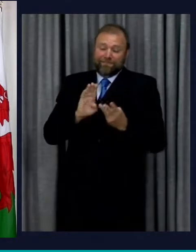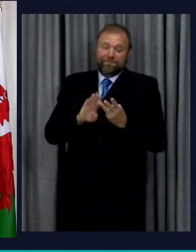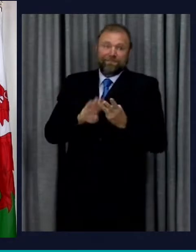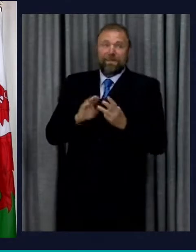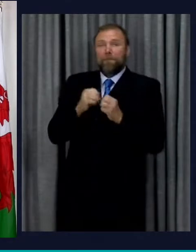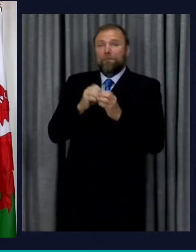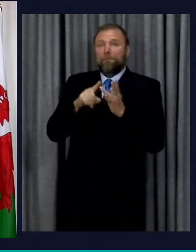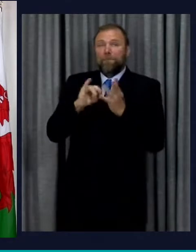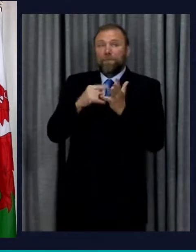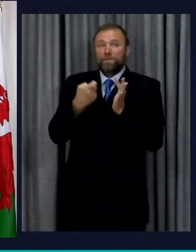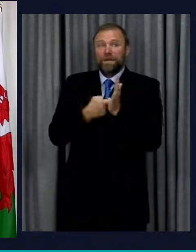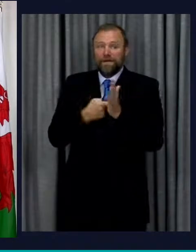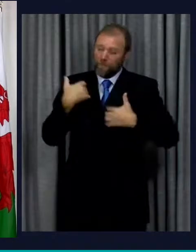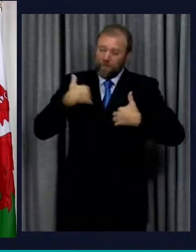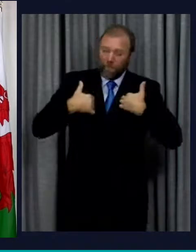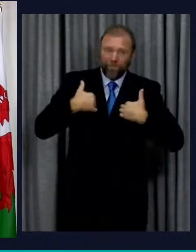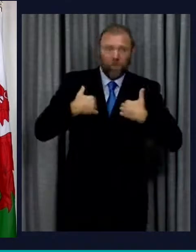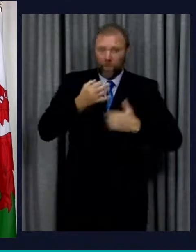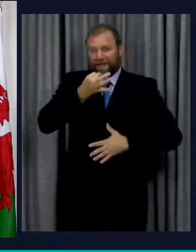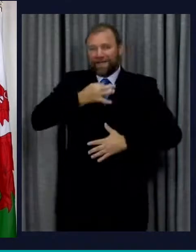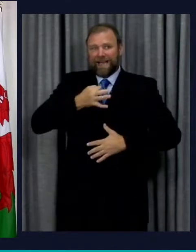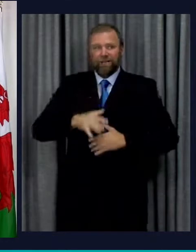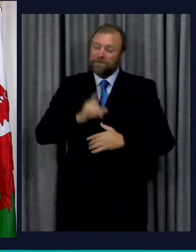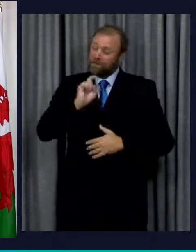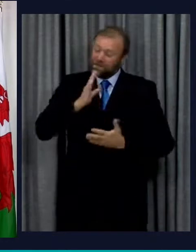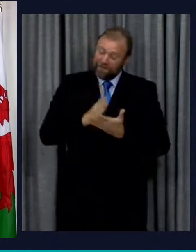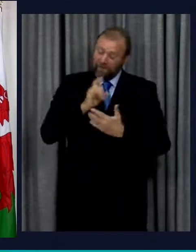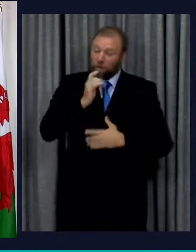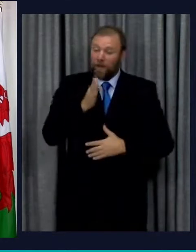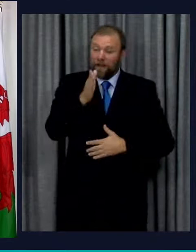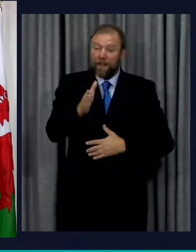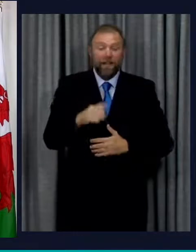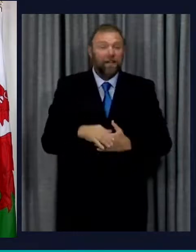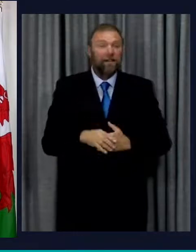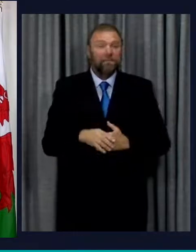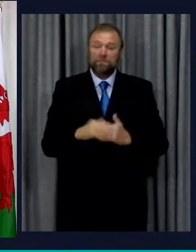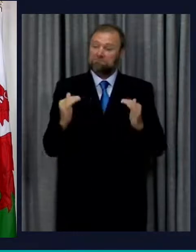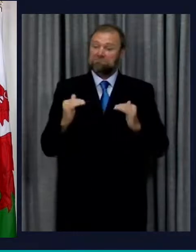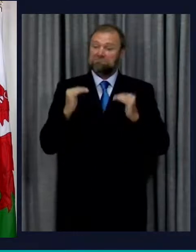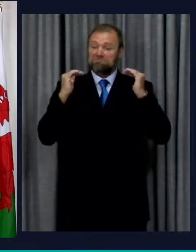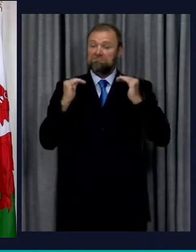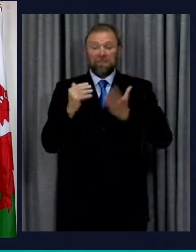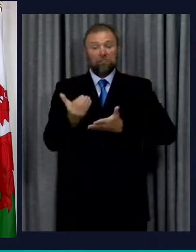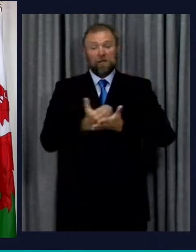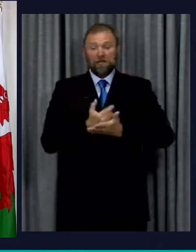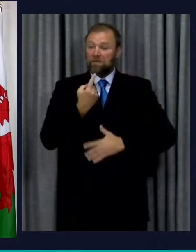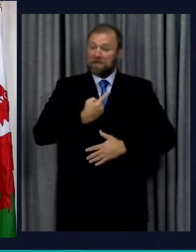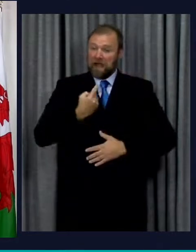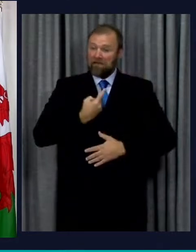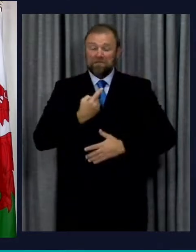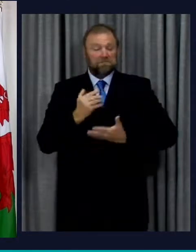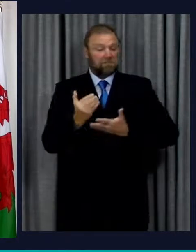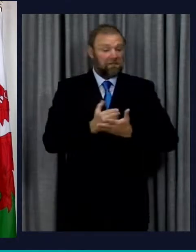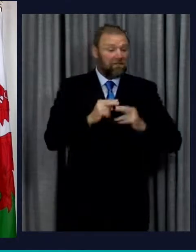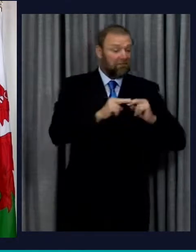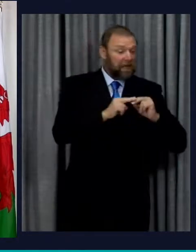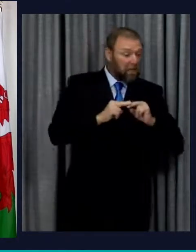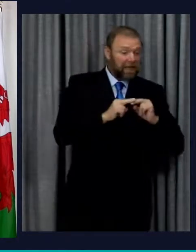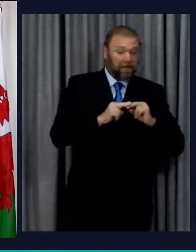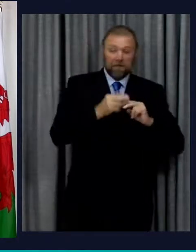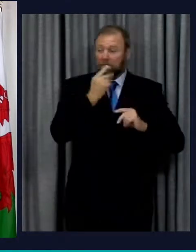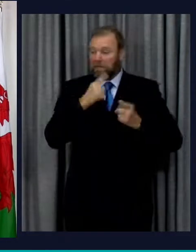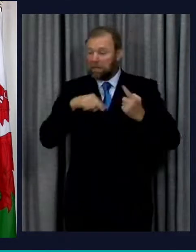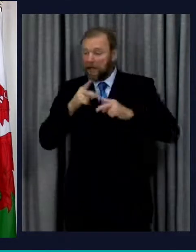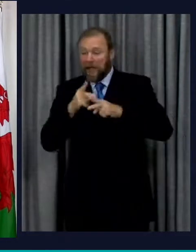receiving my invitation, and I'll certainly be taking up the opportunity to increase protection for me, my family and people that I care about when